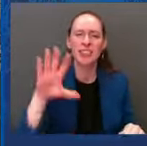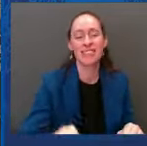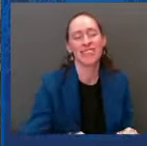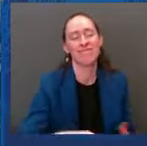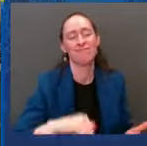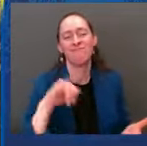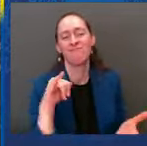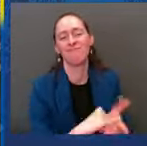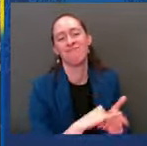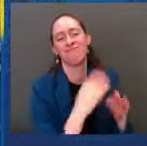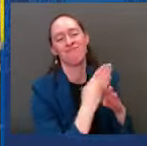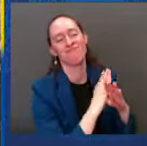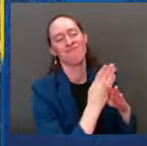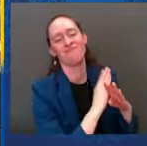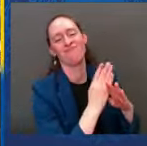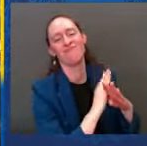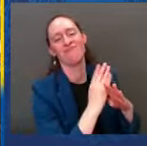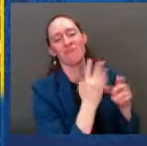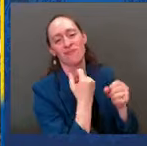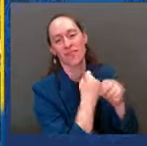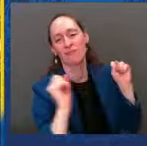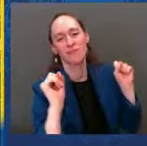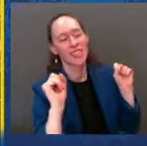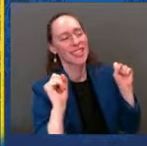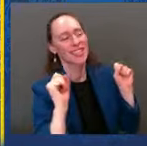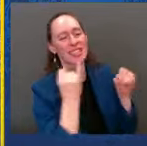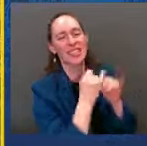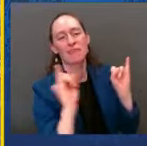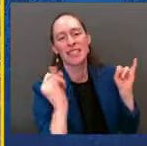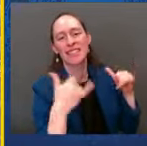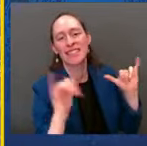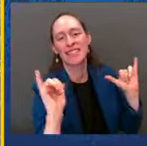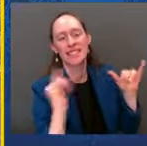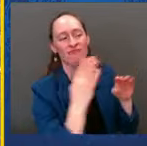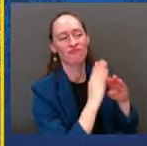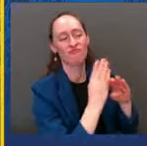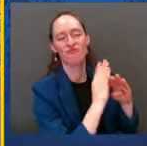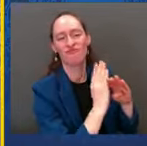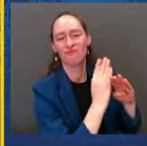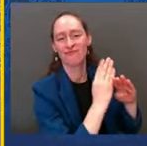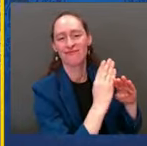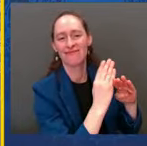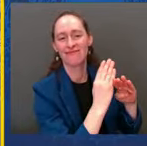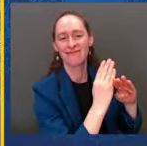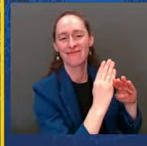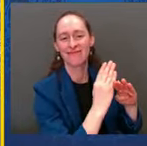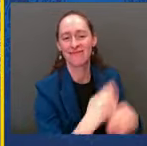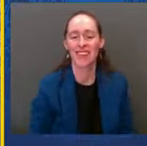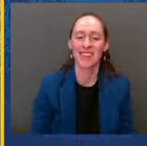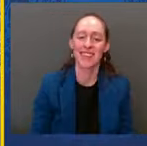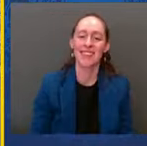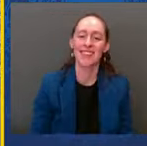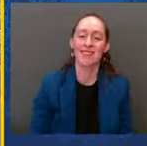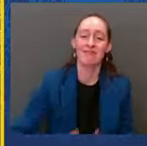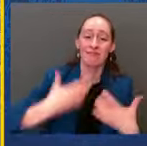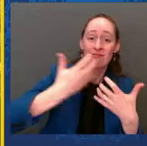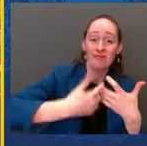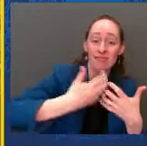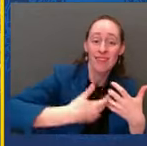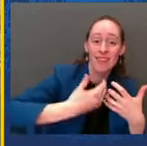From Kherson to Kharkiv, Ukrainian fighters have reclaimed their land. More than 50% of the territory Russia held last